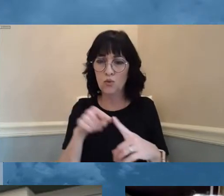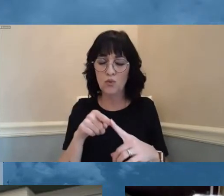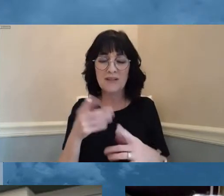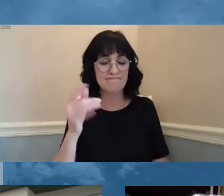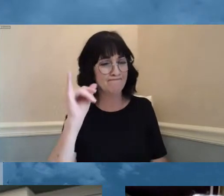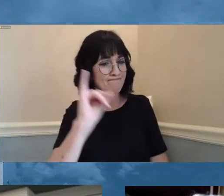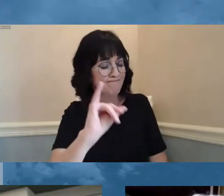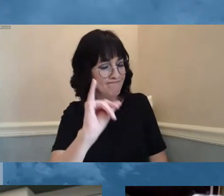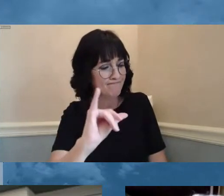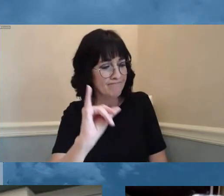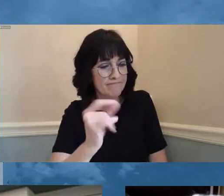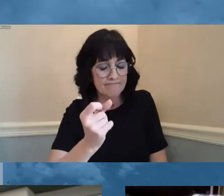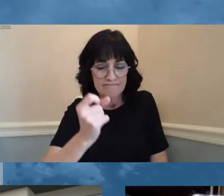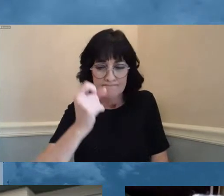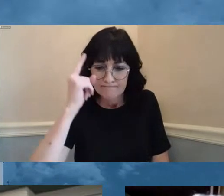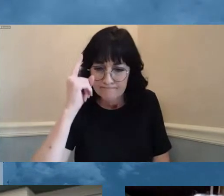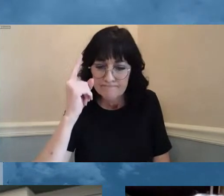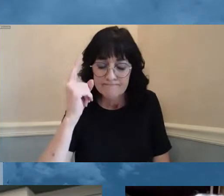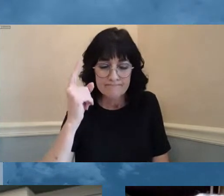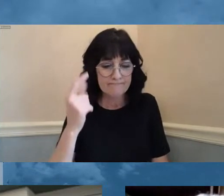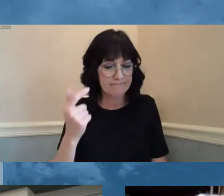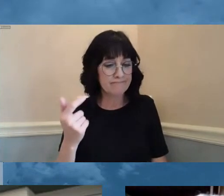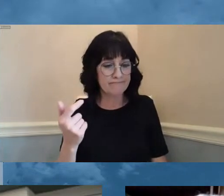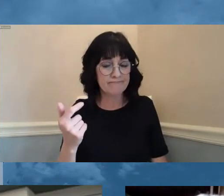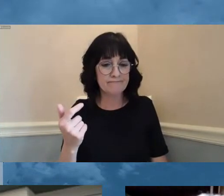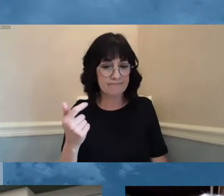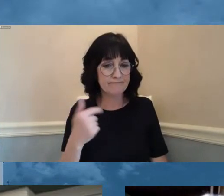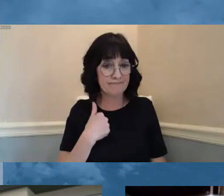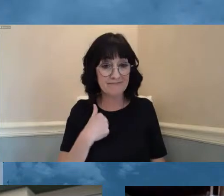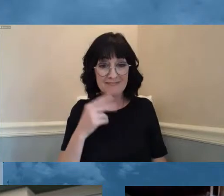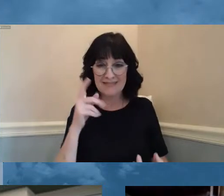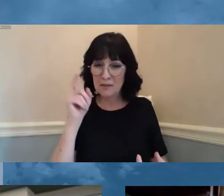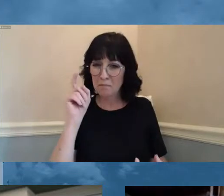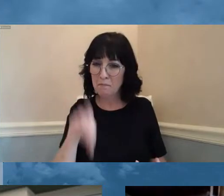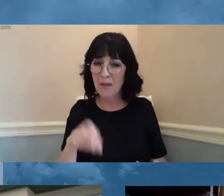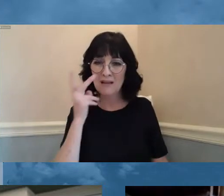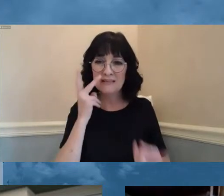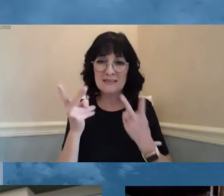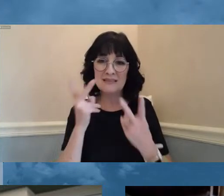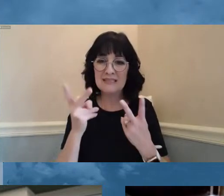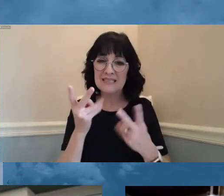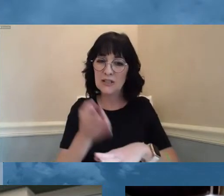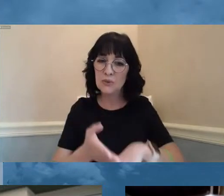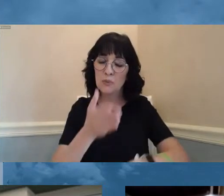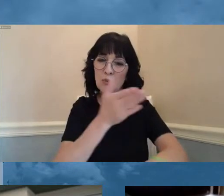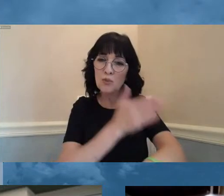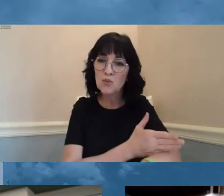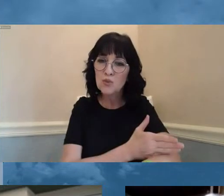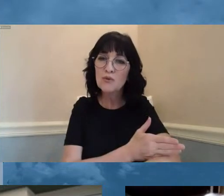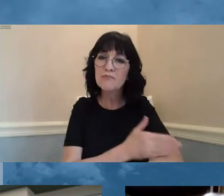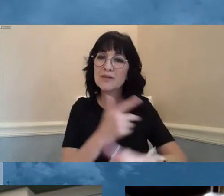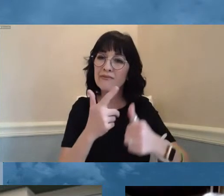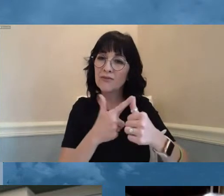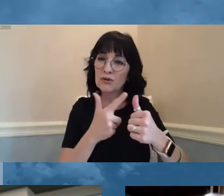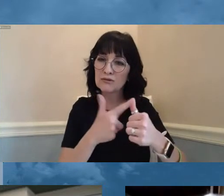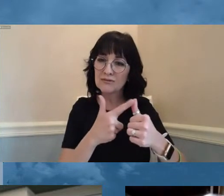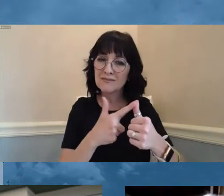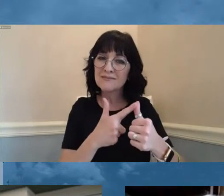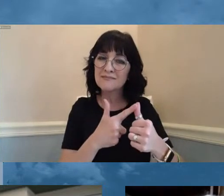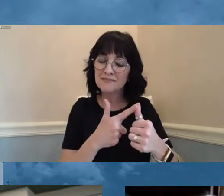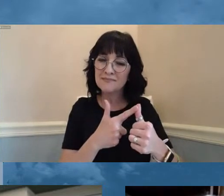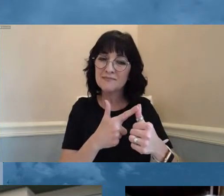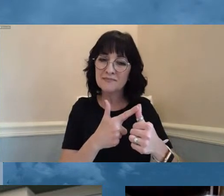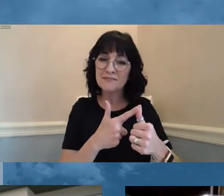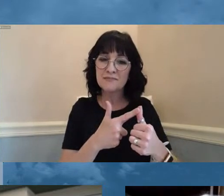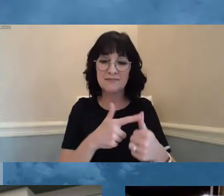of positive cases, the trajectory there. We need to see improvement, our success in getting